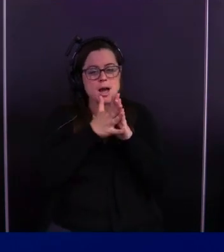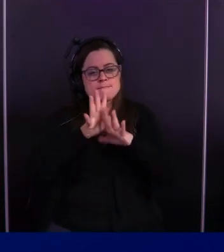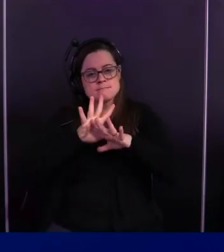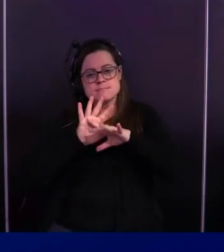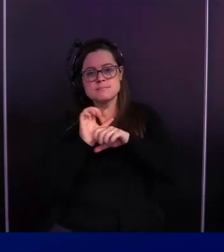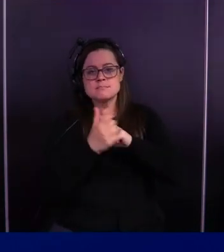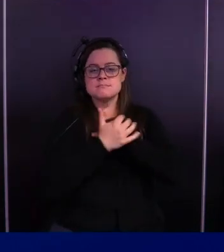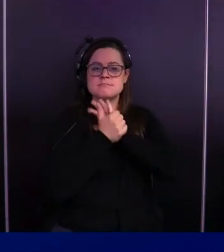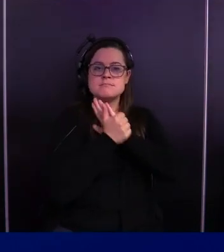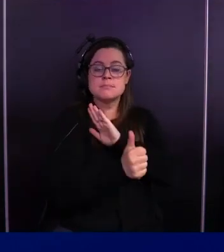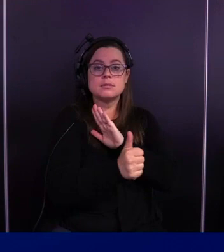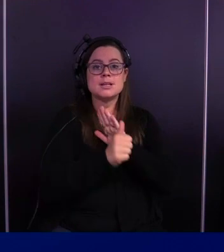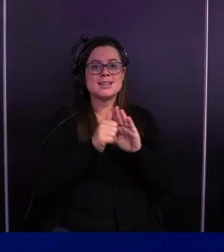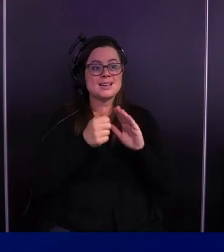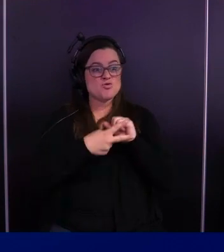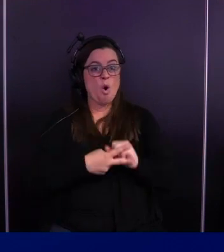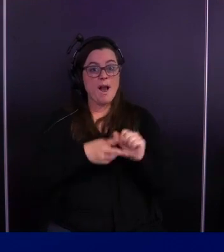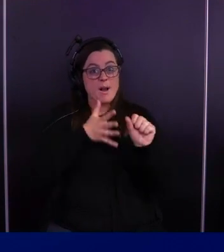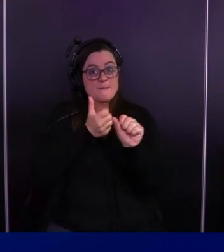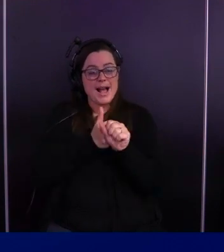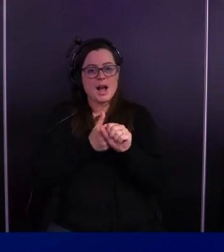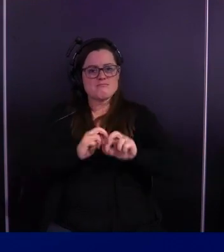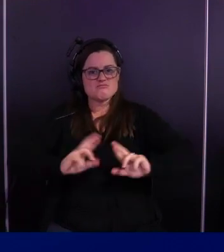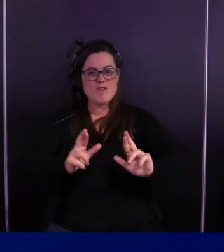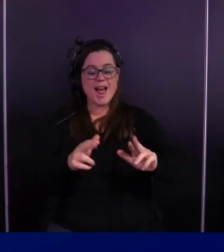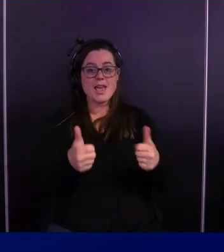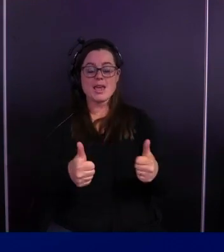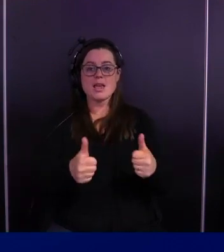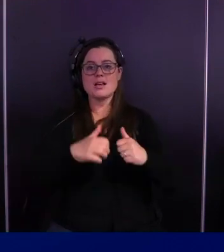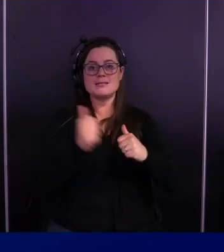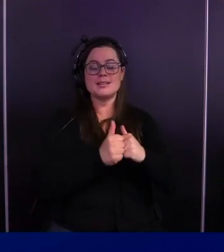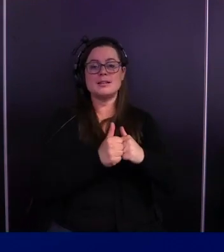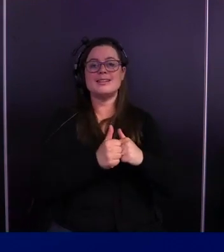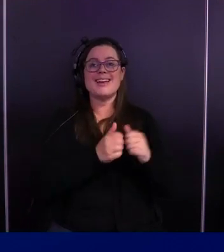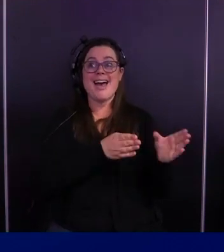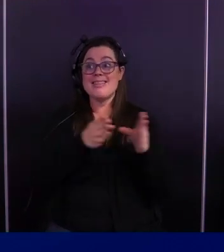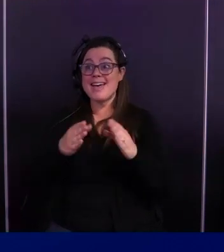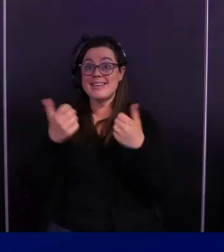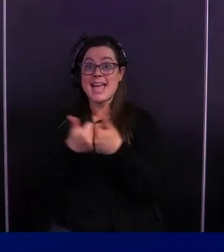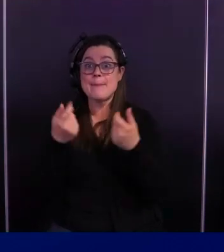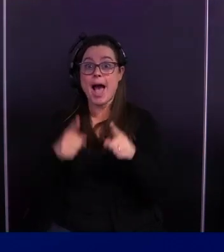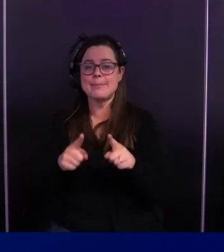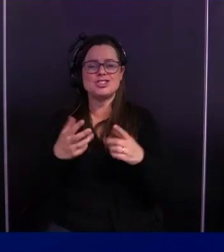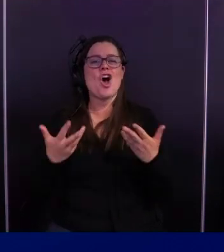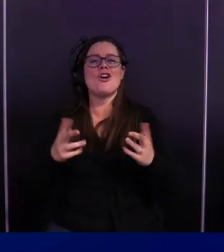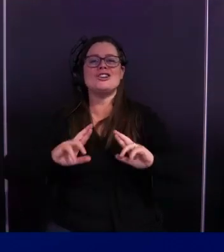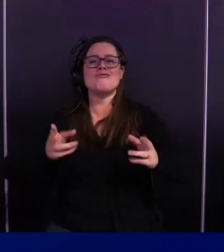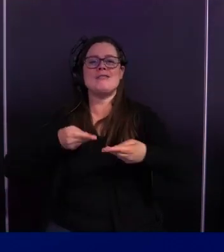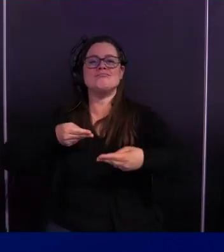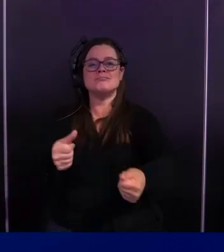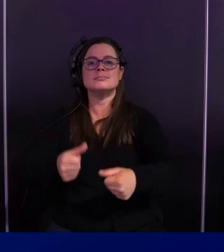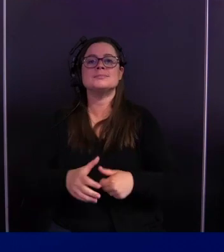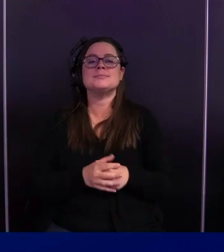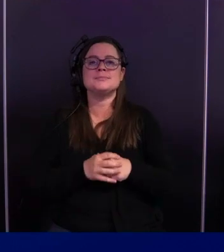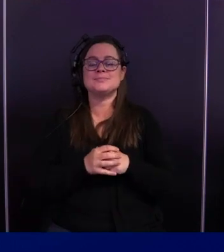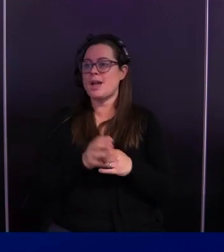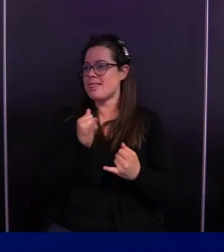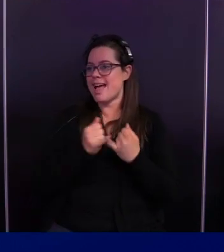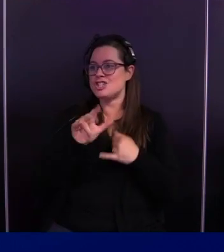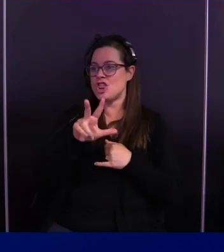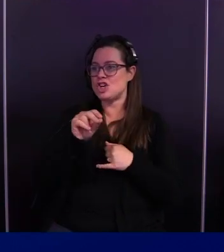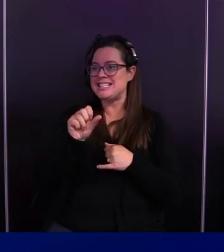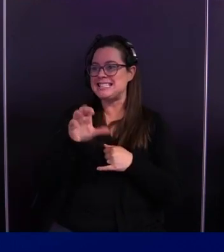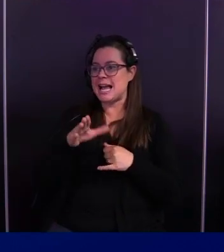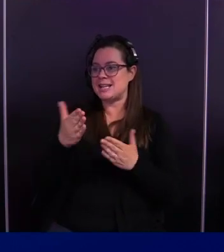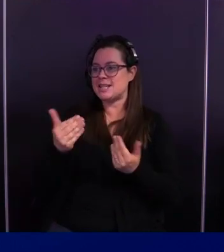backup. You want to get good at all that. And then when the game happens, you already know how to do it. All right, Matt, last one. You got 30 seconds. Give it to me.